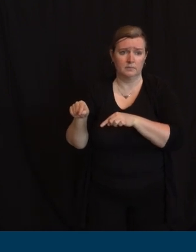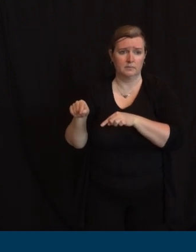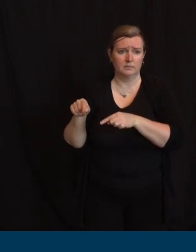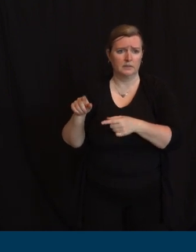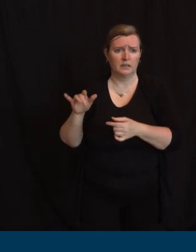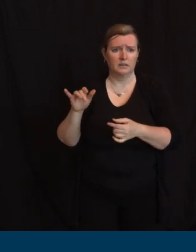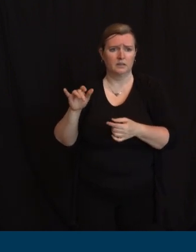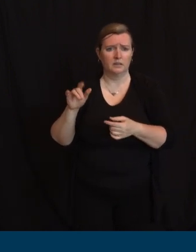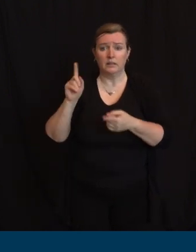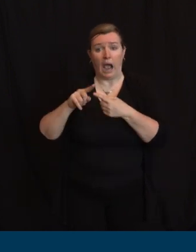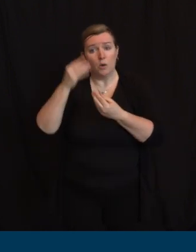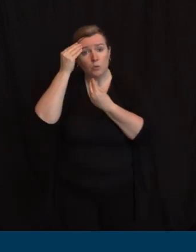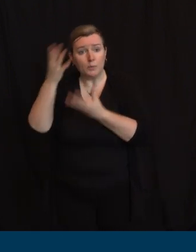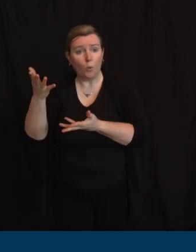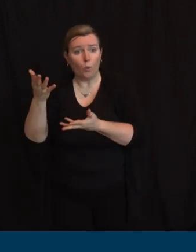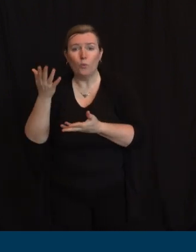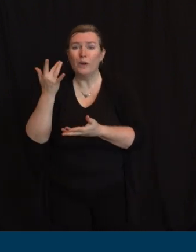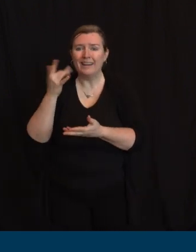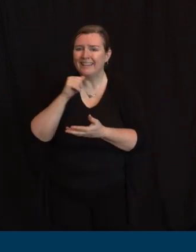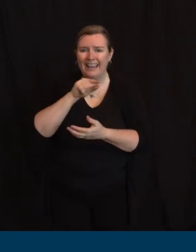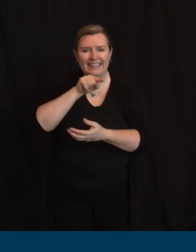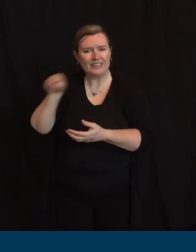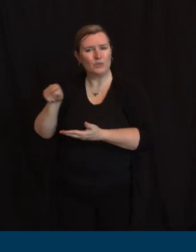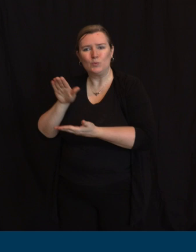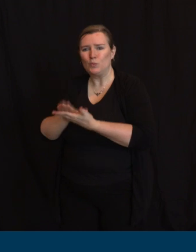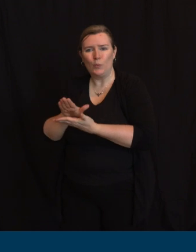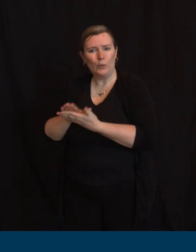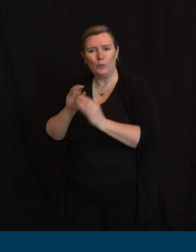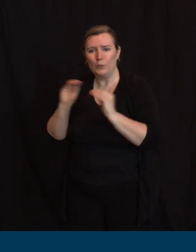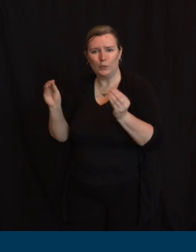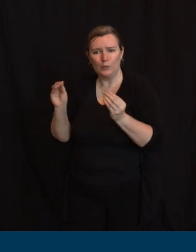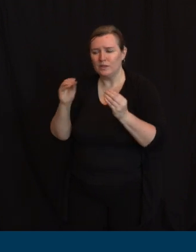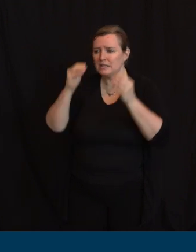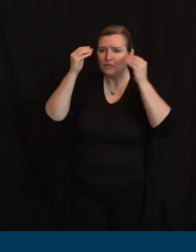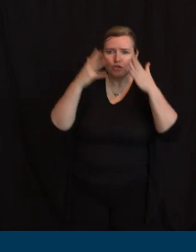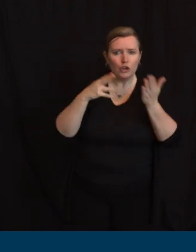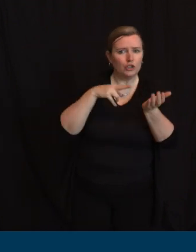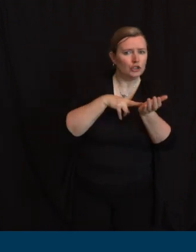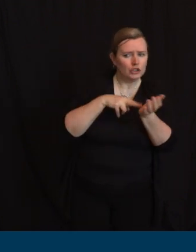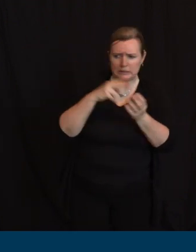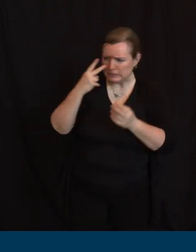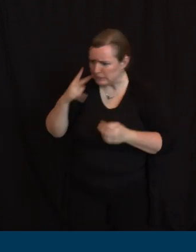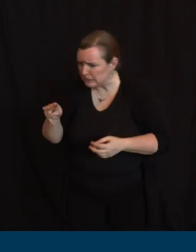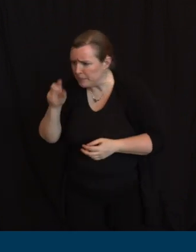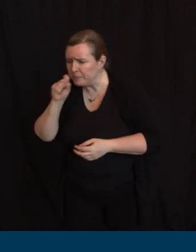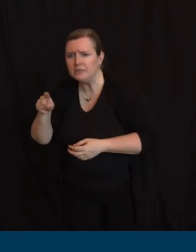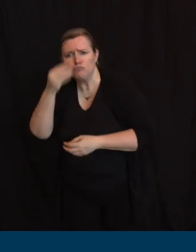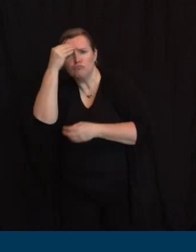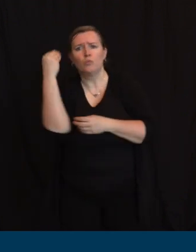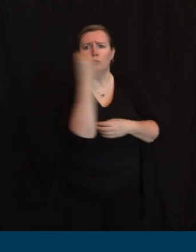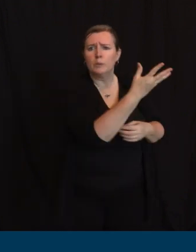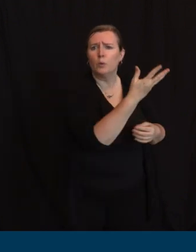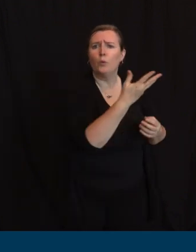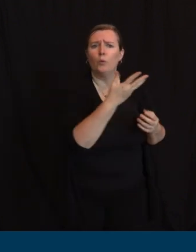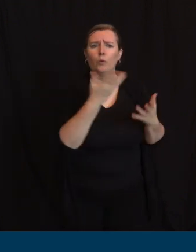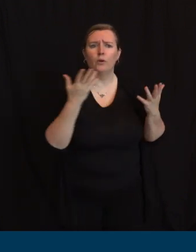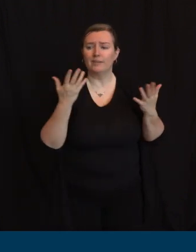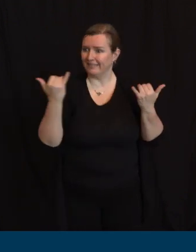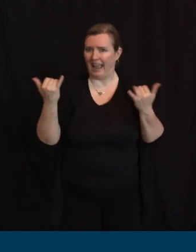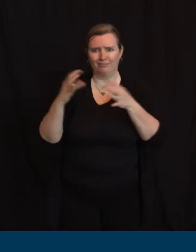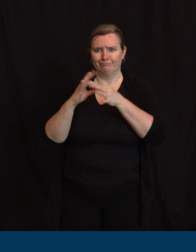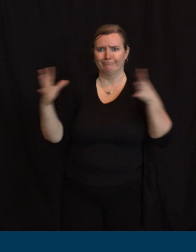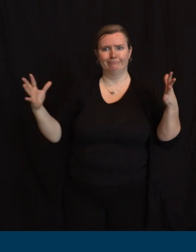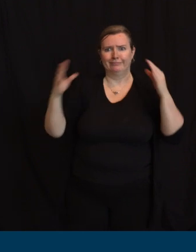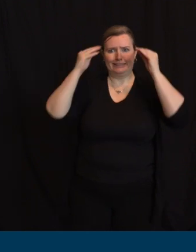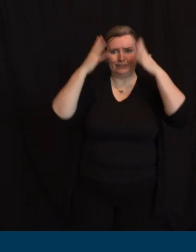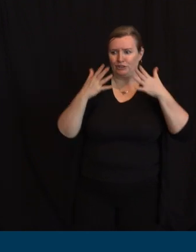and coaches, and I think that was really very telling, the things that could be happening because